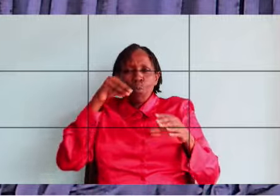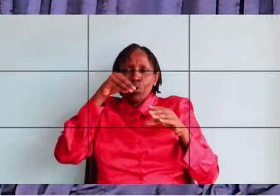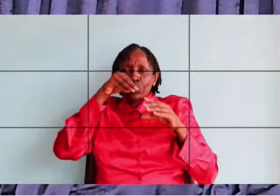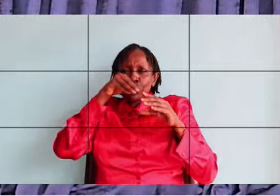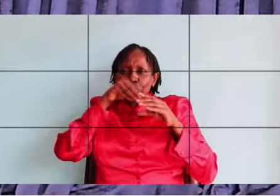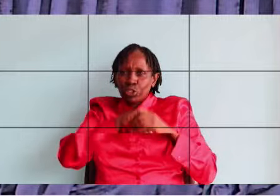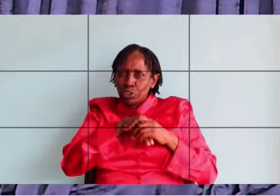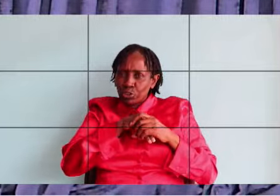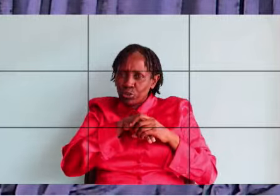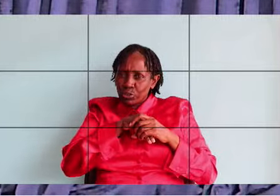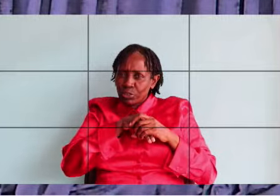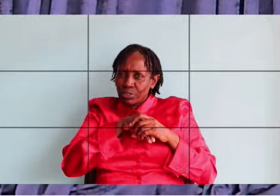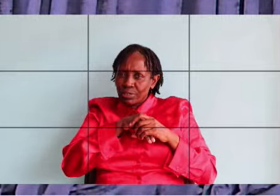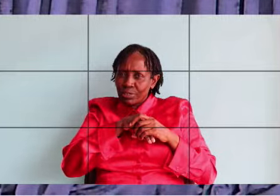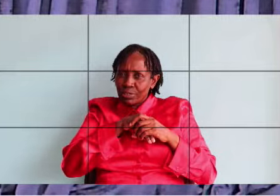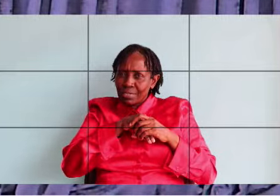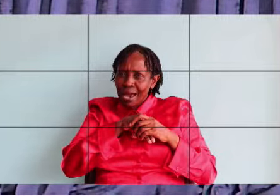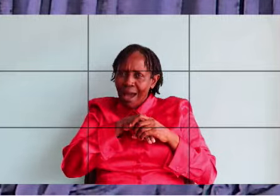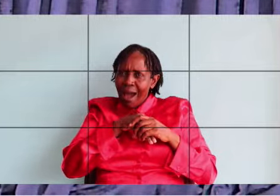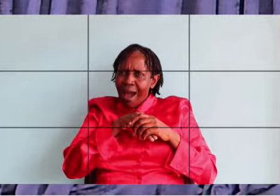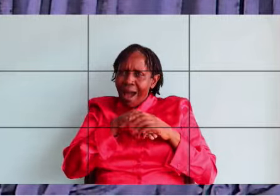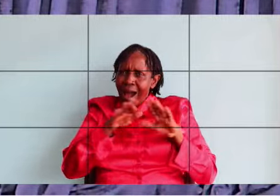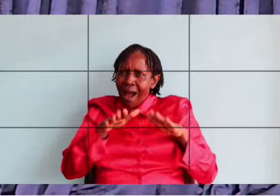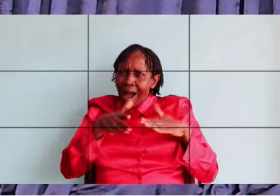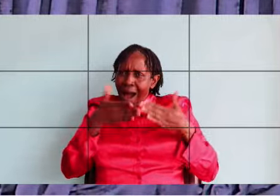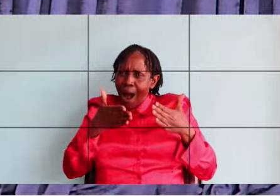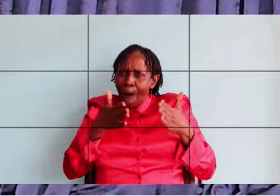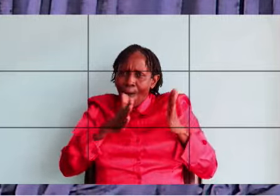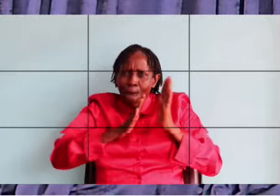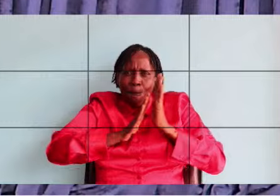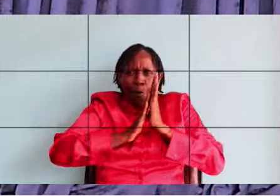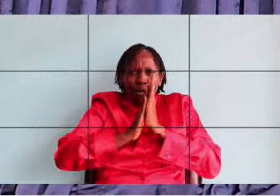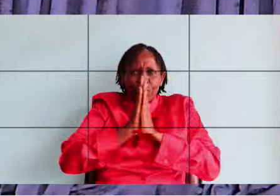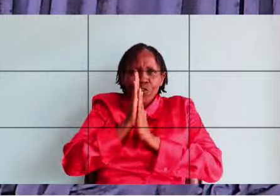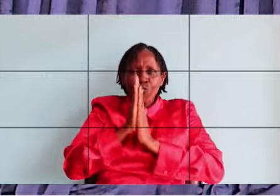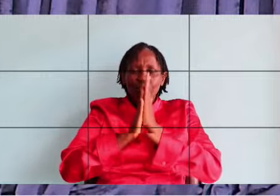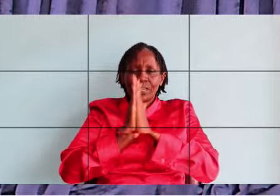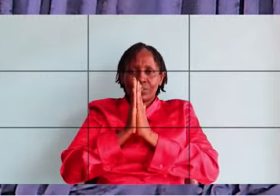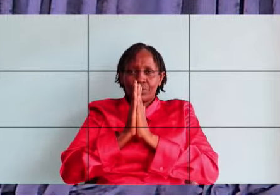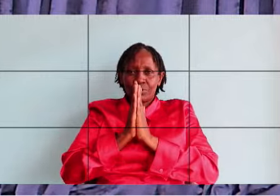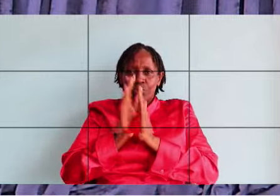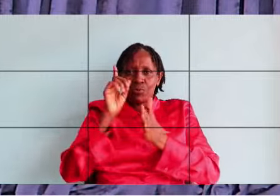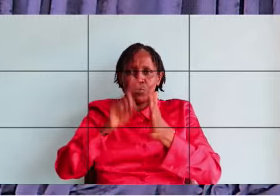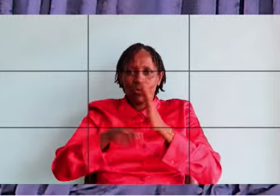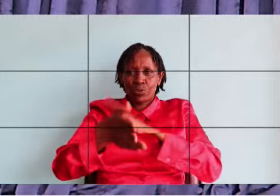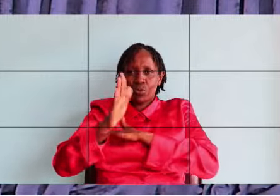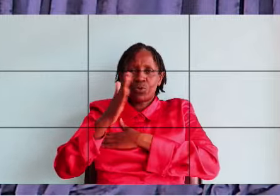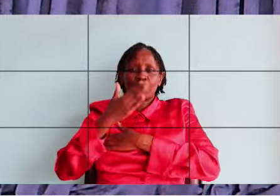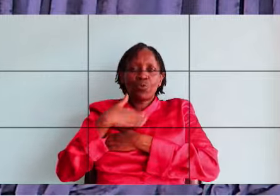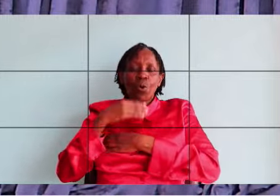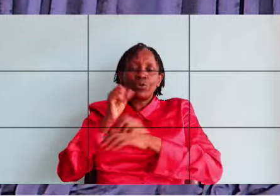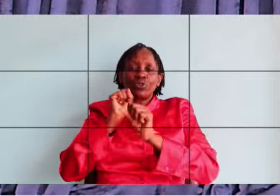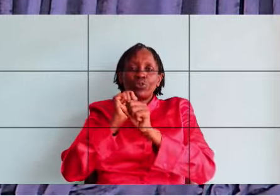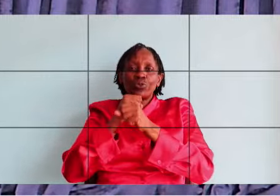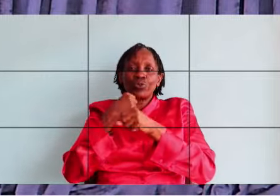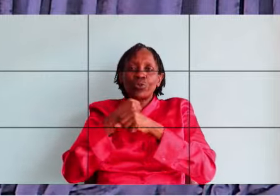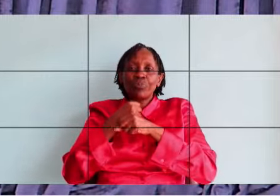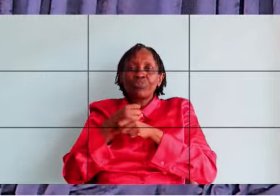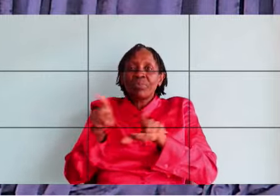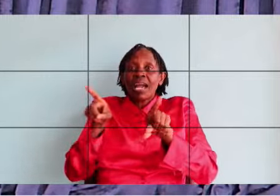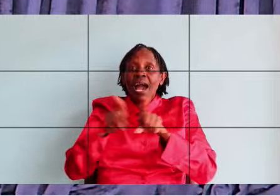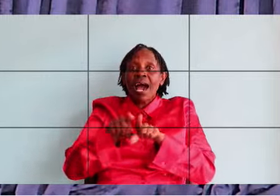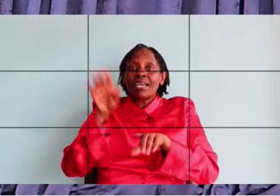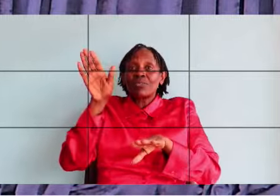get that renewed passion and fire for what God wants to do? Because as we sang, as we said,